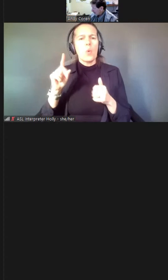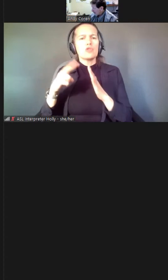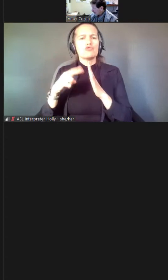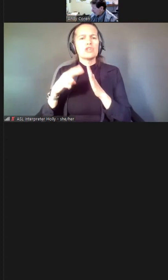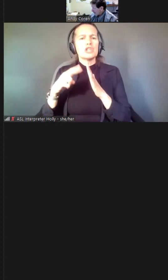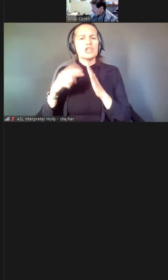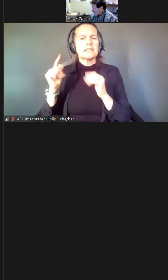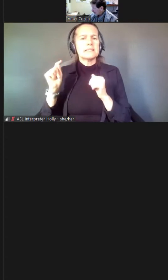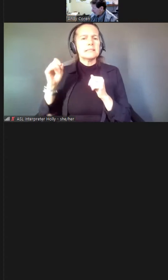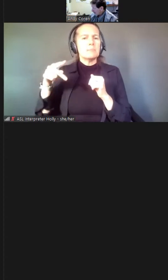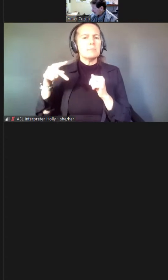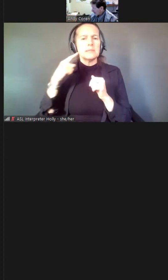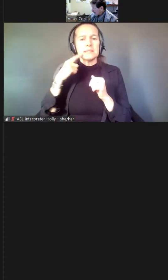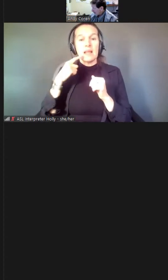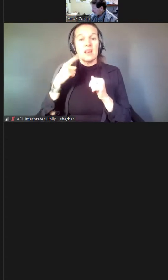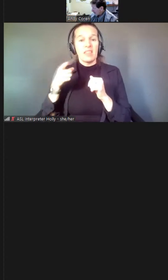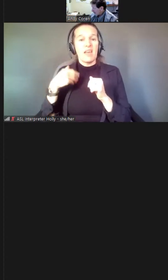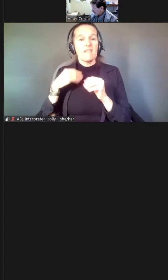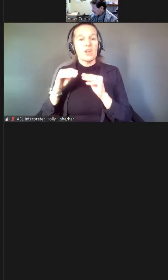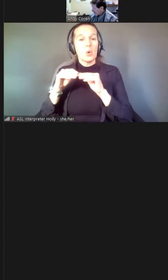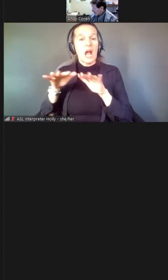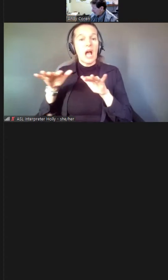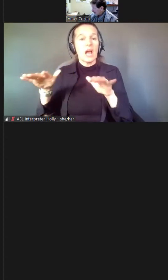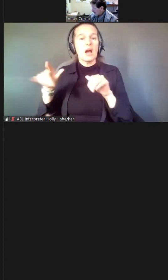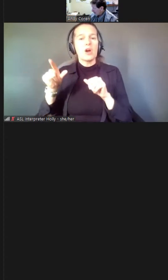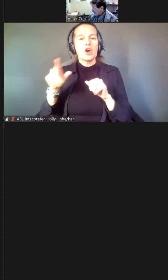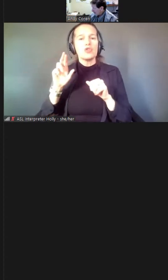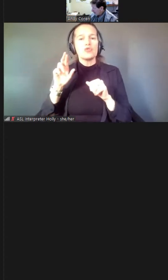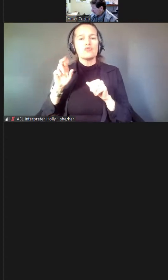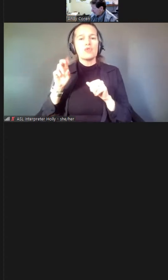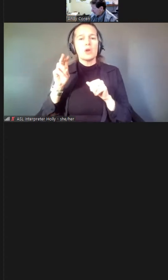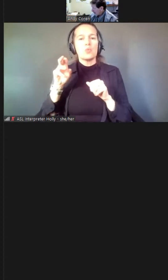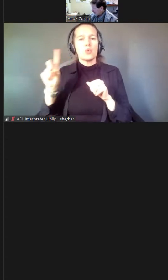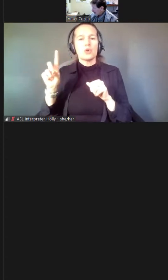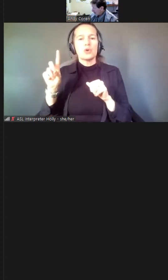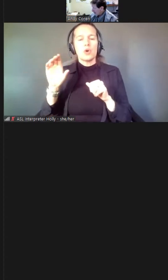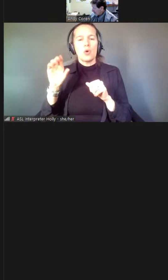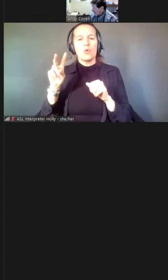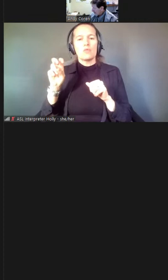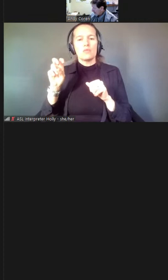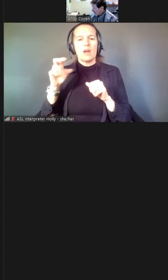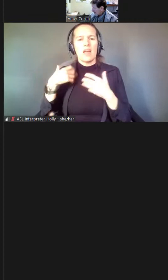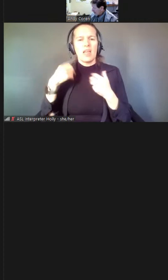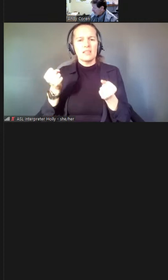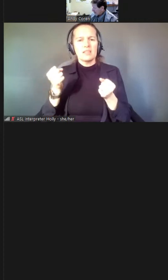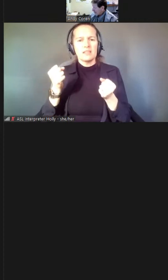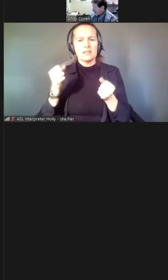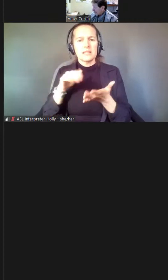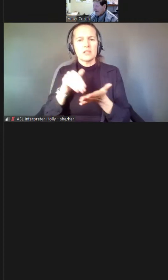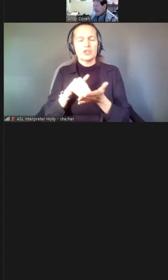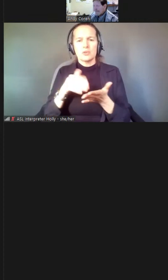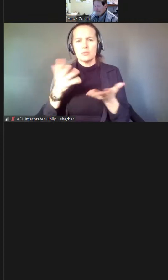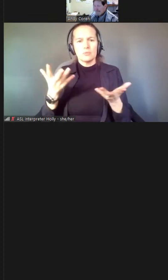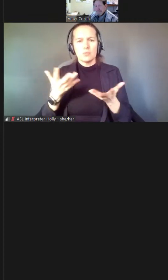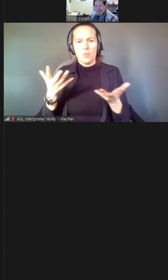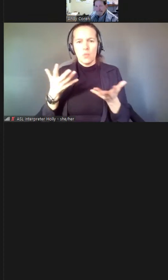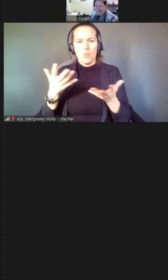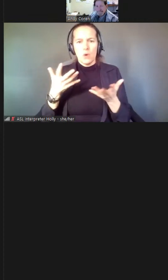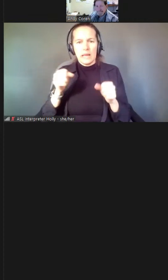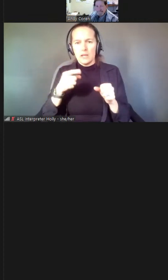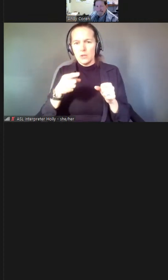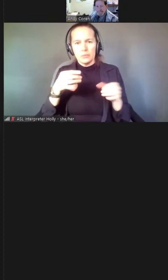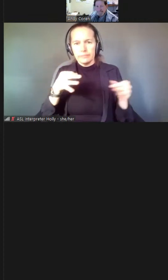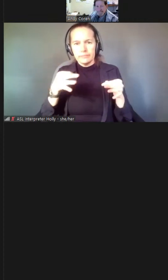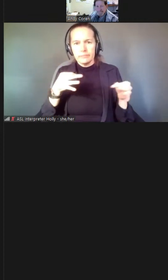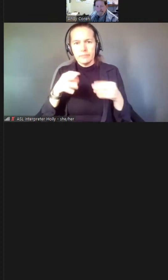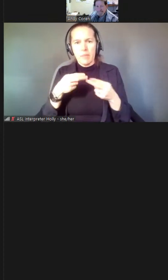a COVID-19 outbreak at Ukiah's Redwood Cove Health Center. What could you tell us about the extent of the outbreak and measures